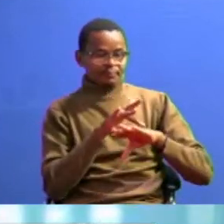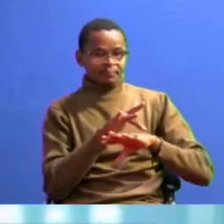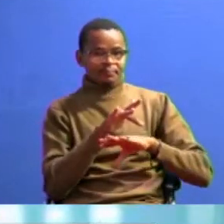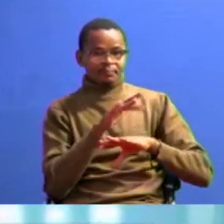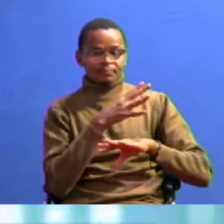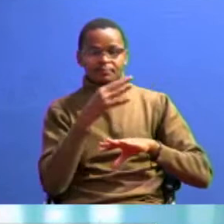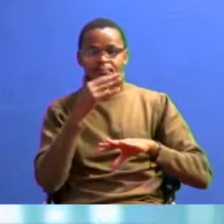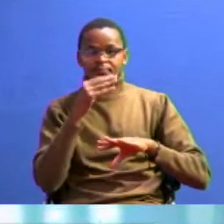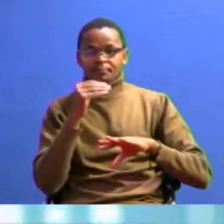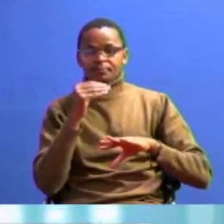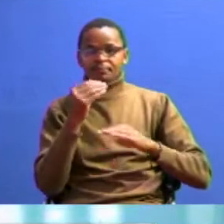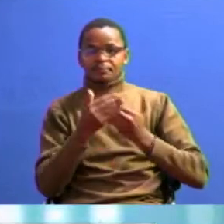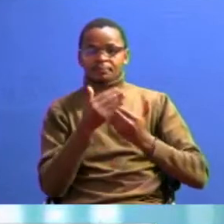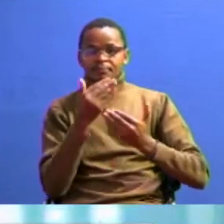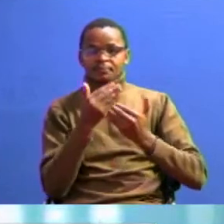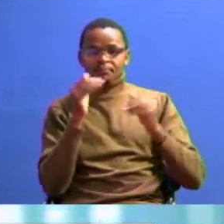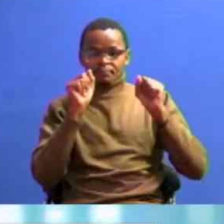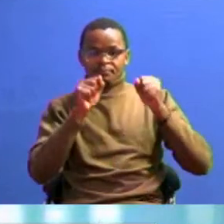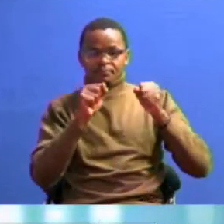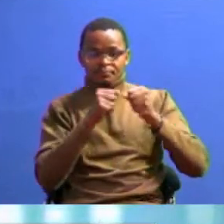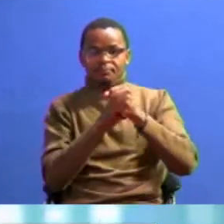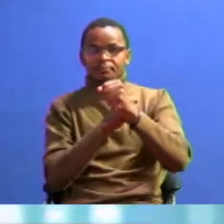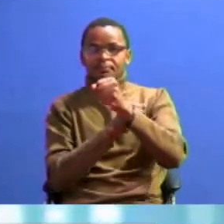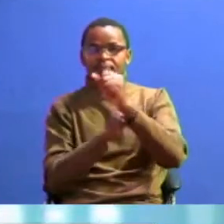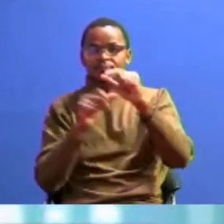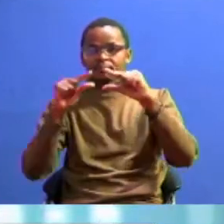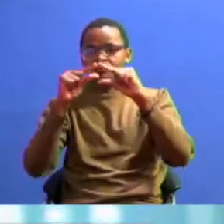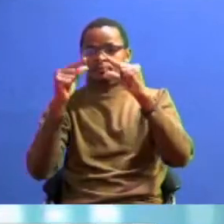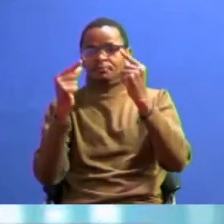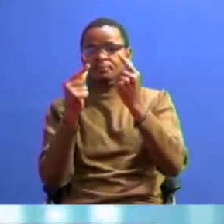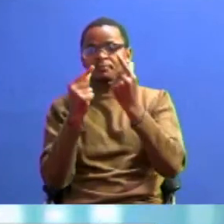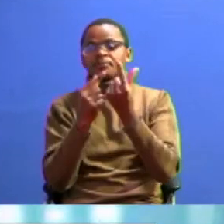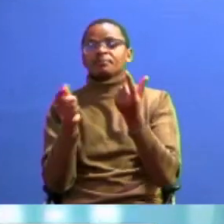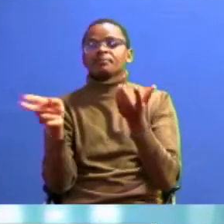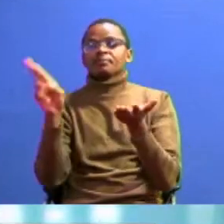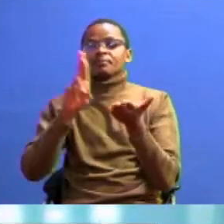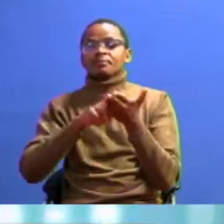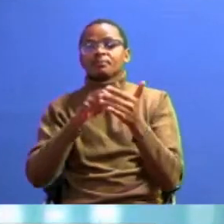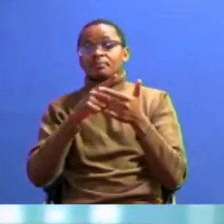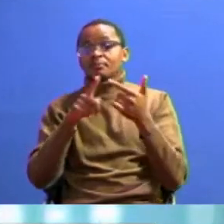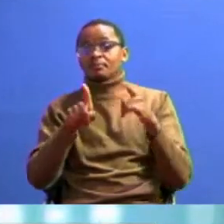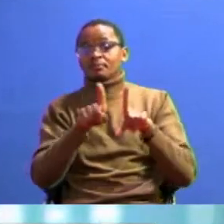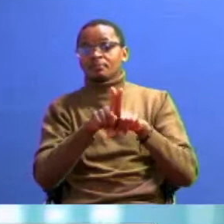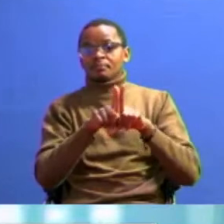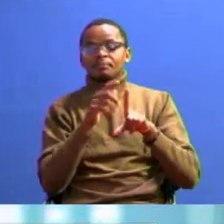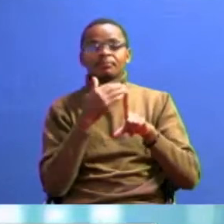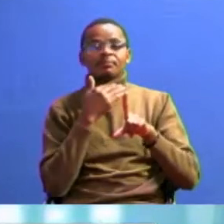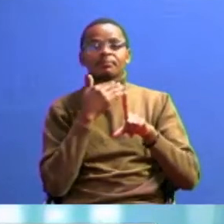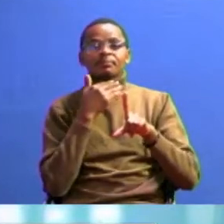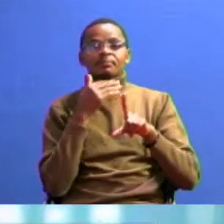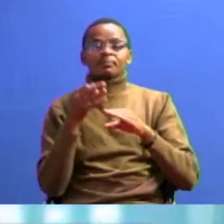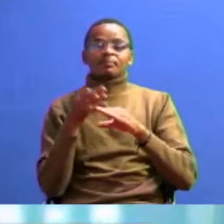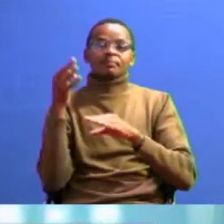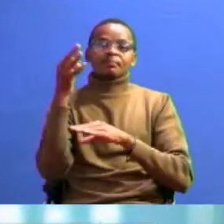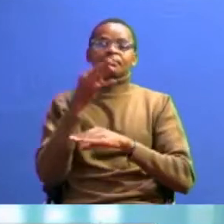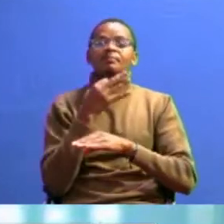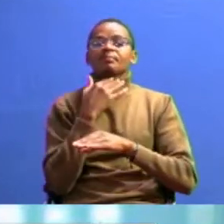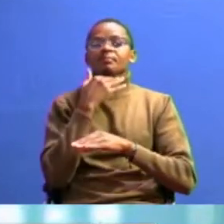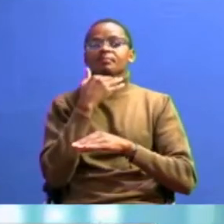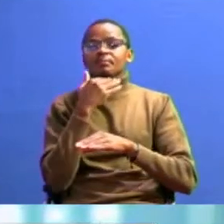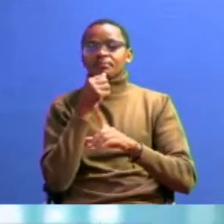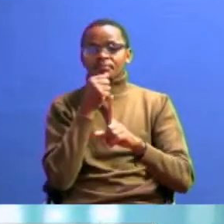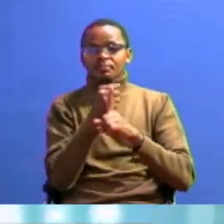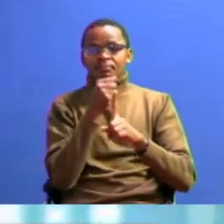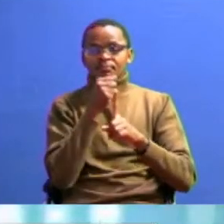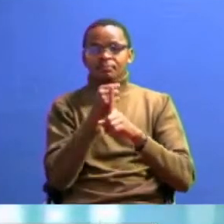and they are in treatment can be in support groups that can support their recovery. But we are also wanting to take it further. We want to advocate